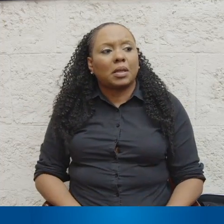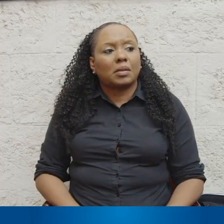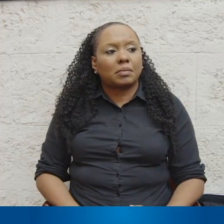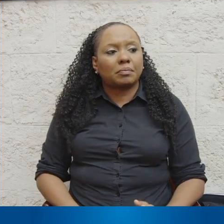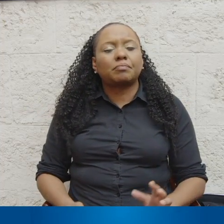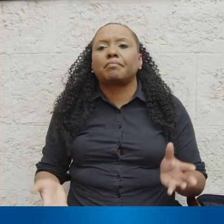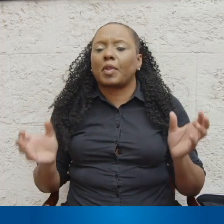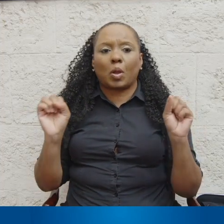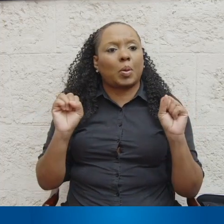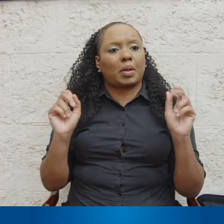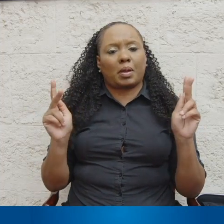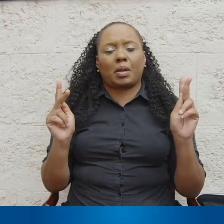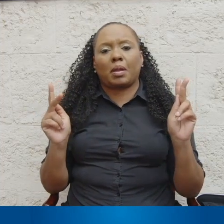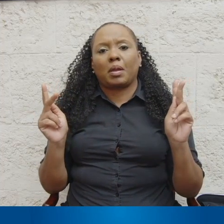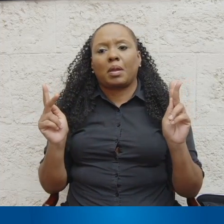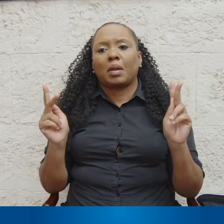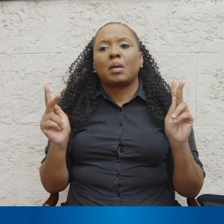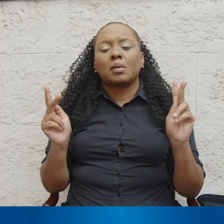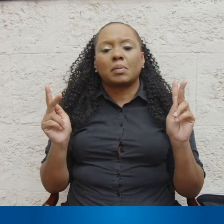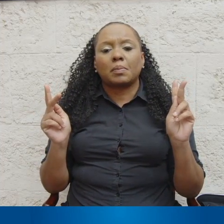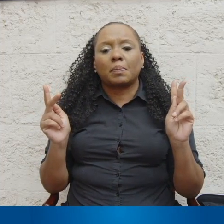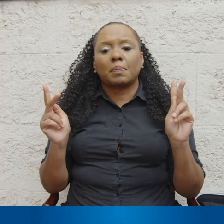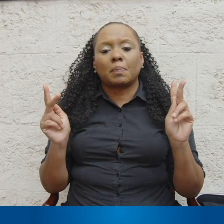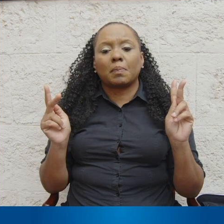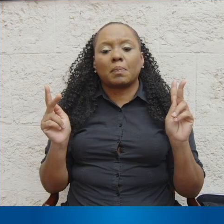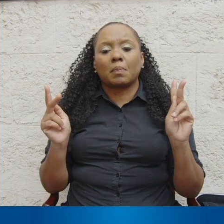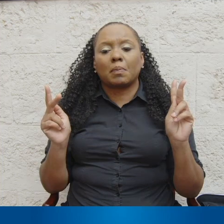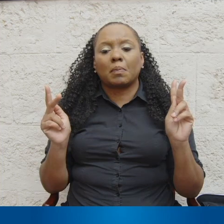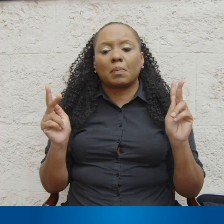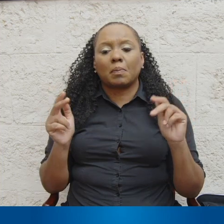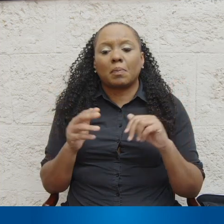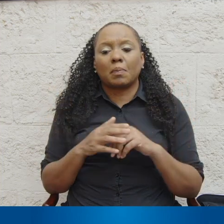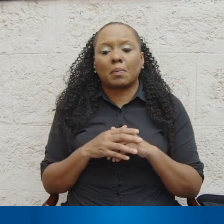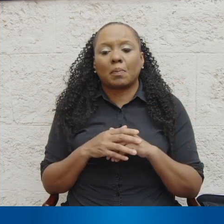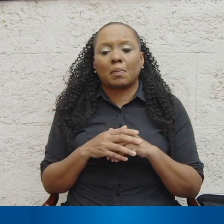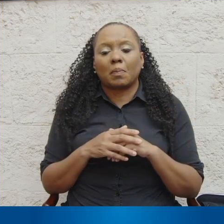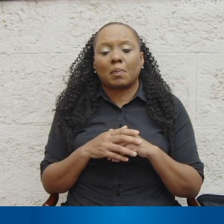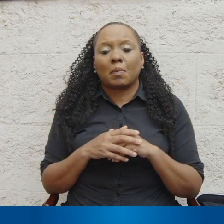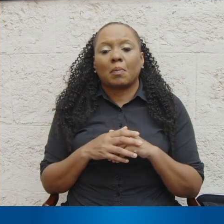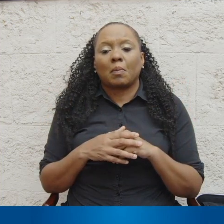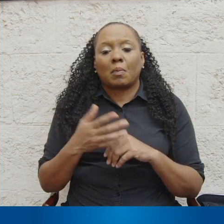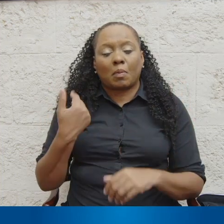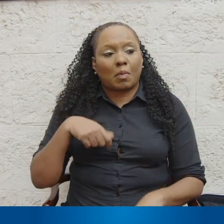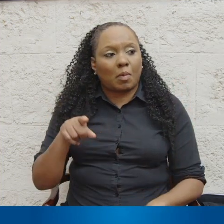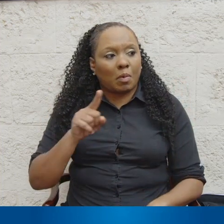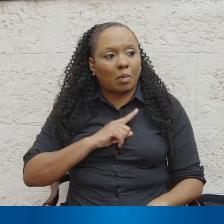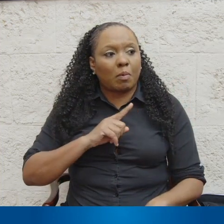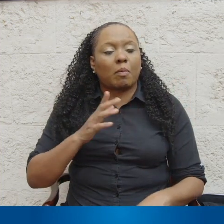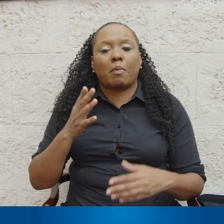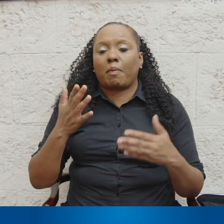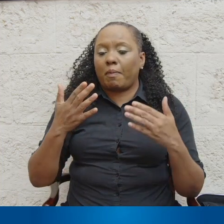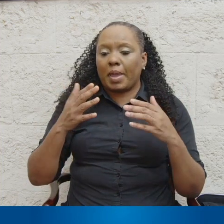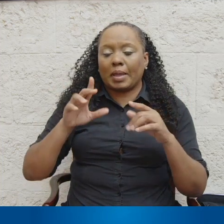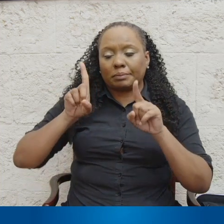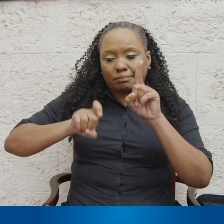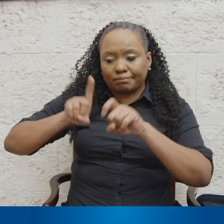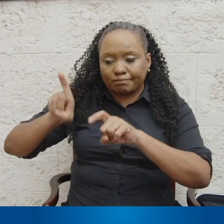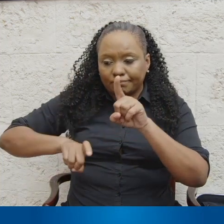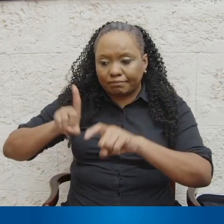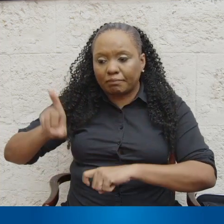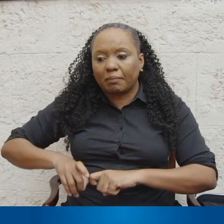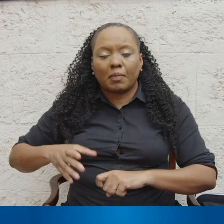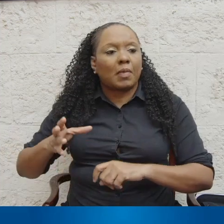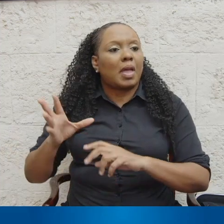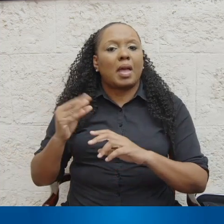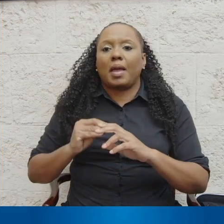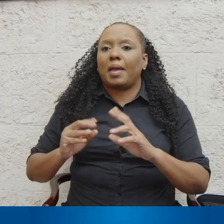it's been, we've talked about it before in the context of the media. We released the results of the survey that was done, and we can see that there was a fairly even